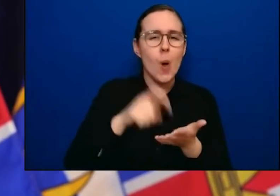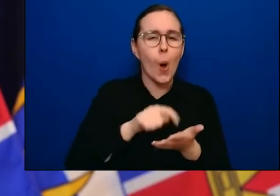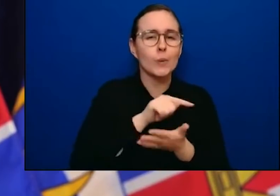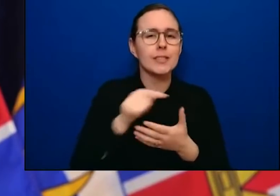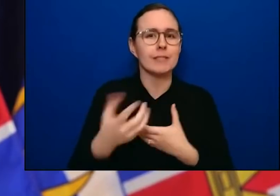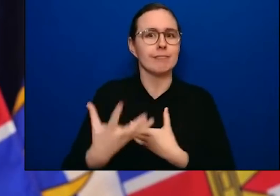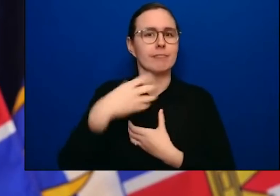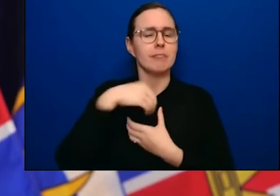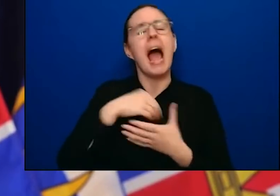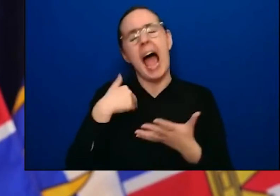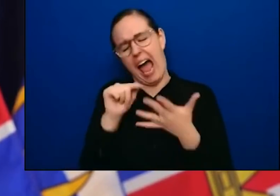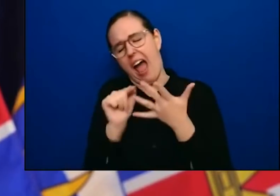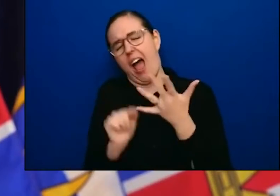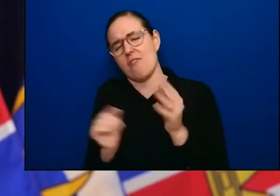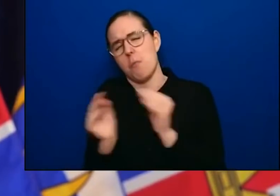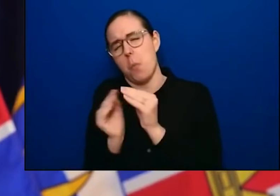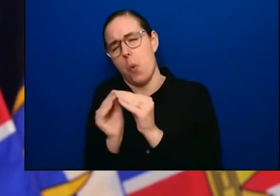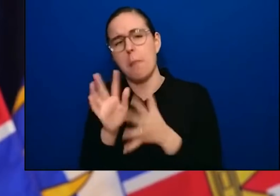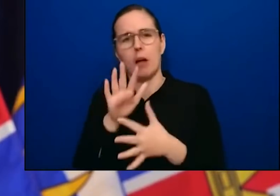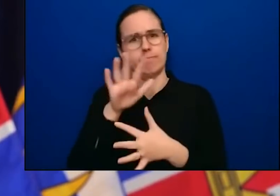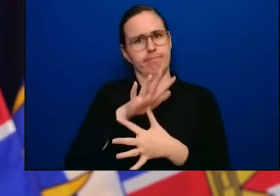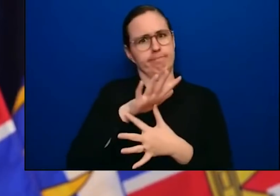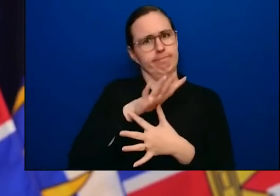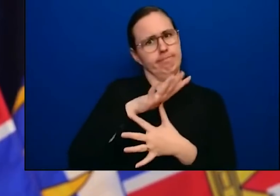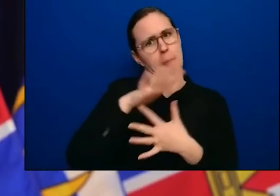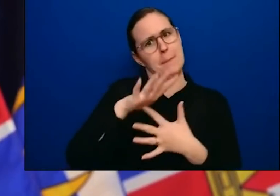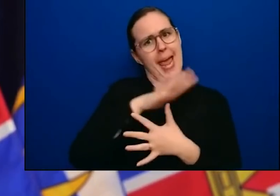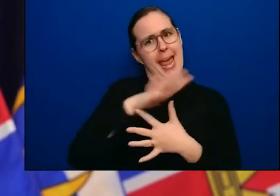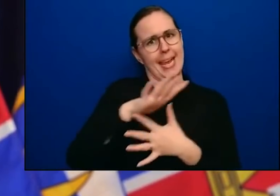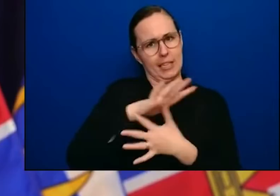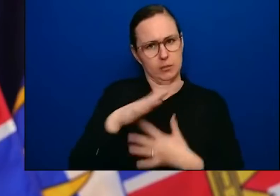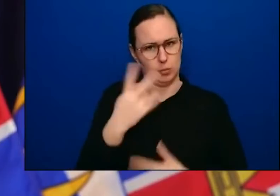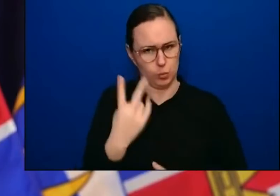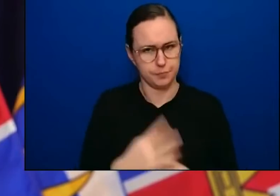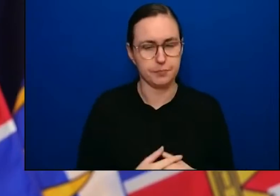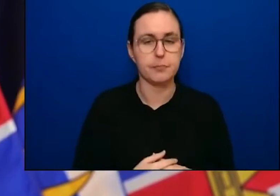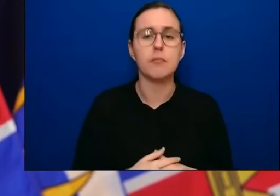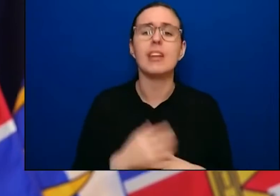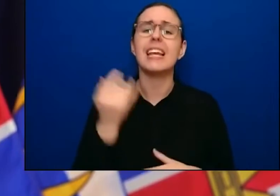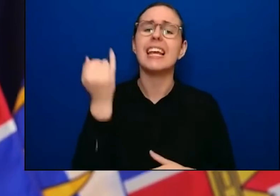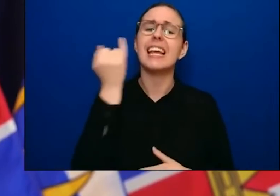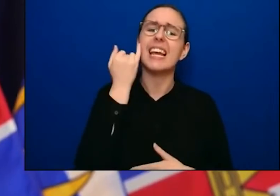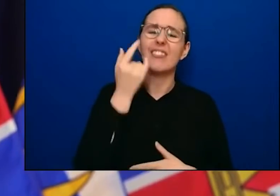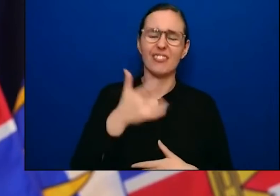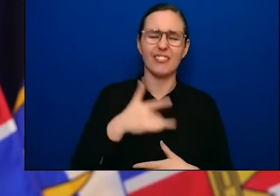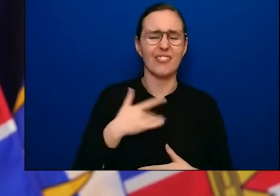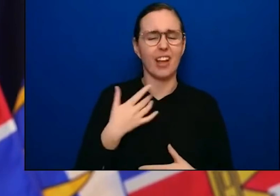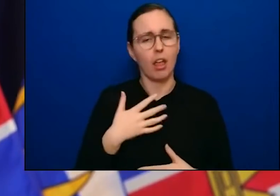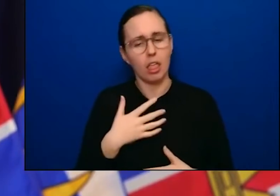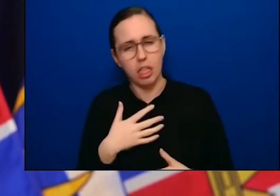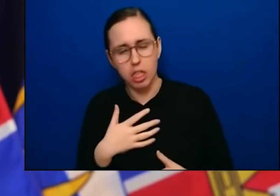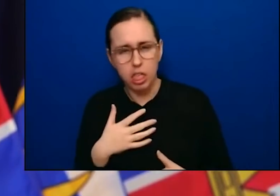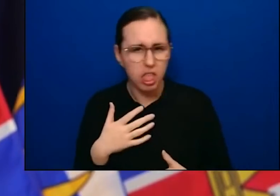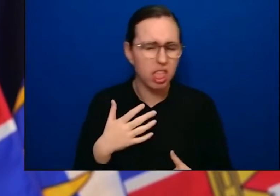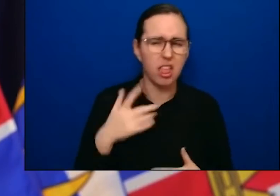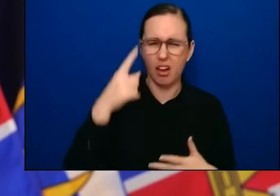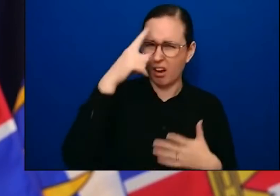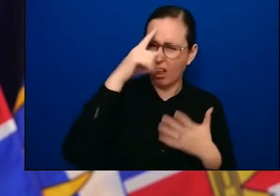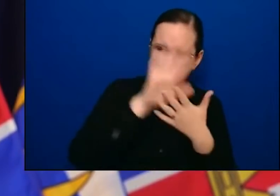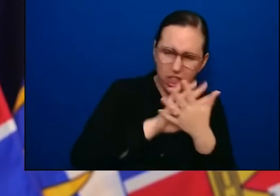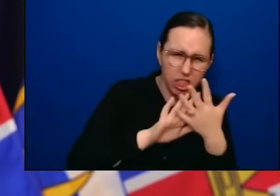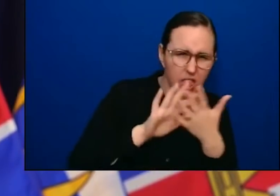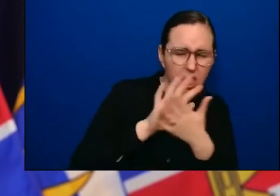of time, there aren't things you can do. And what I would encourage you to do, if you have a family physician, talk to their